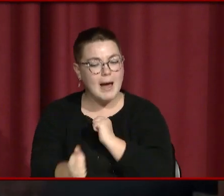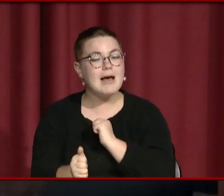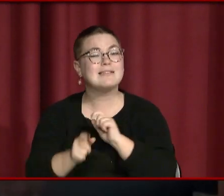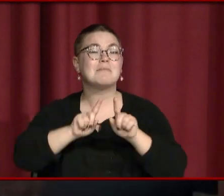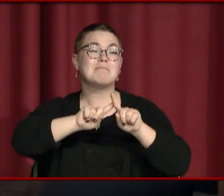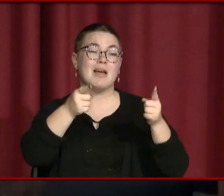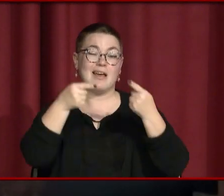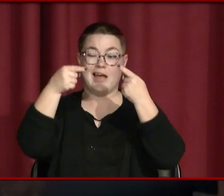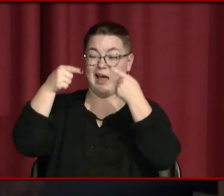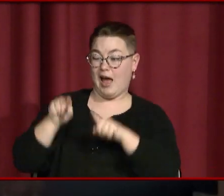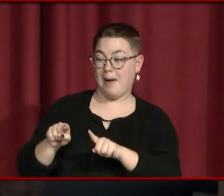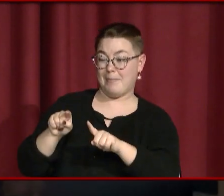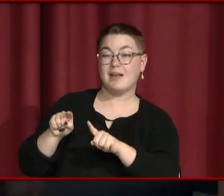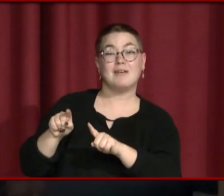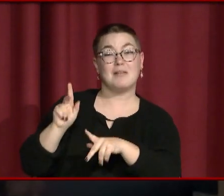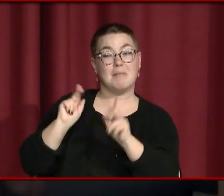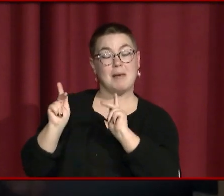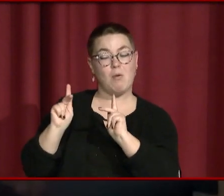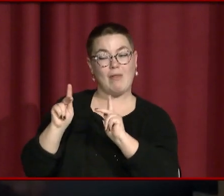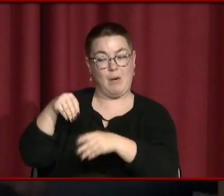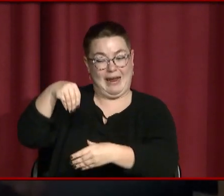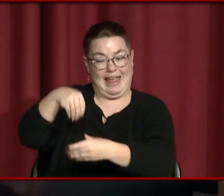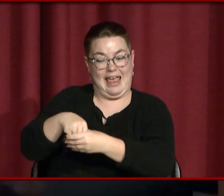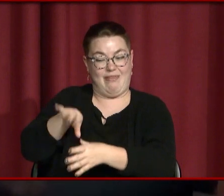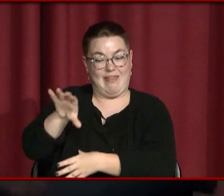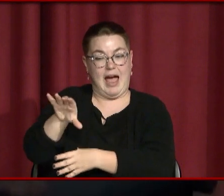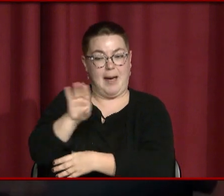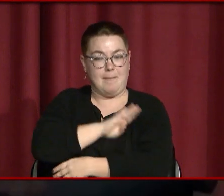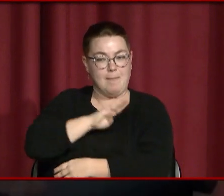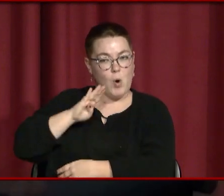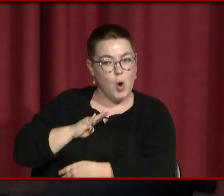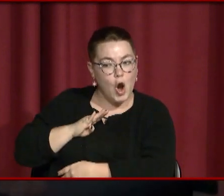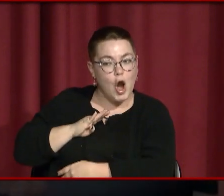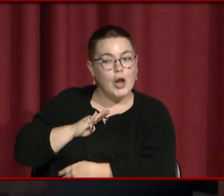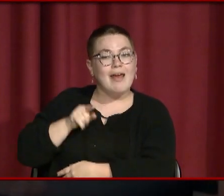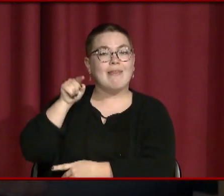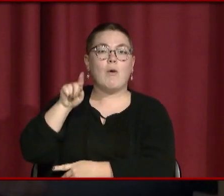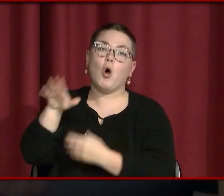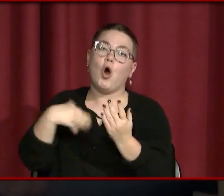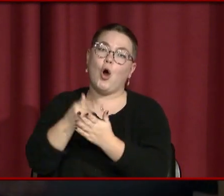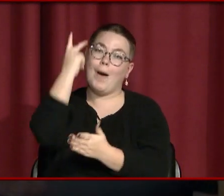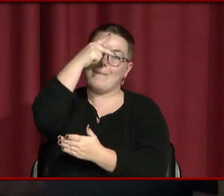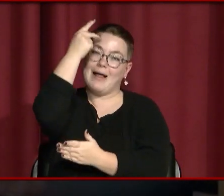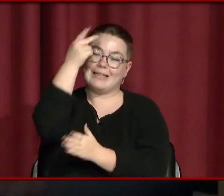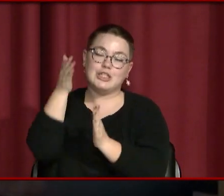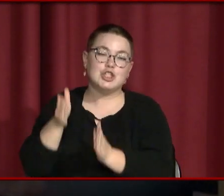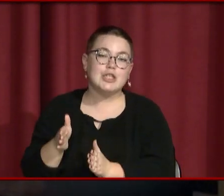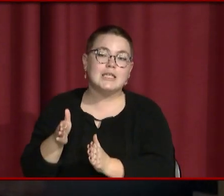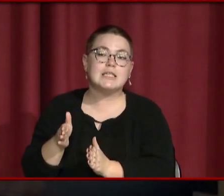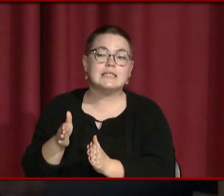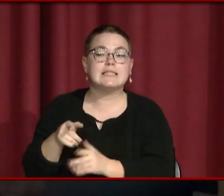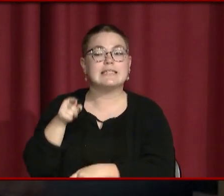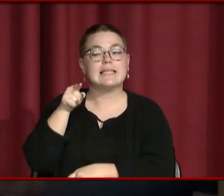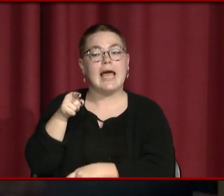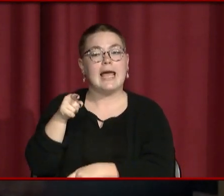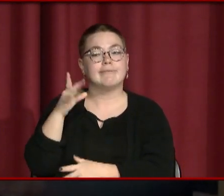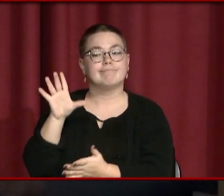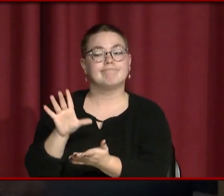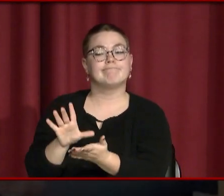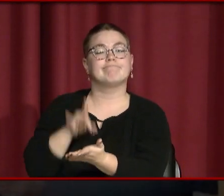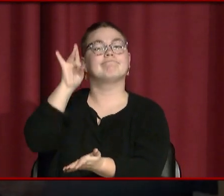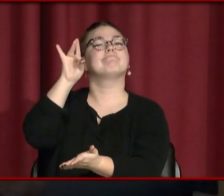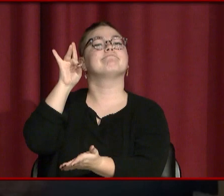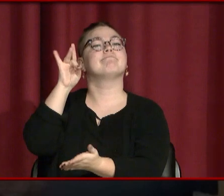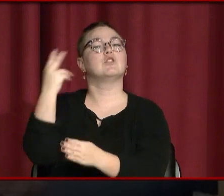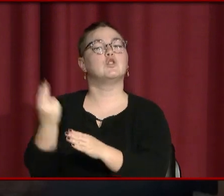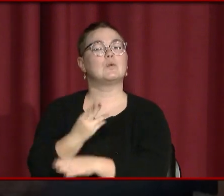on the redistricting commission just couldn't help themselves. They used their power to draw lines